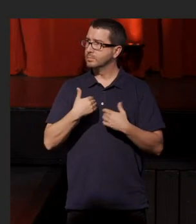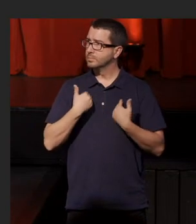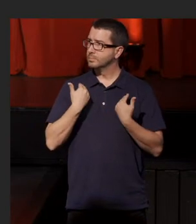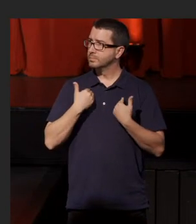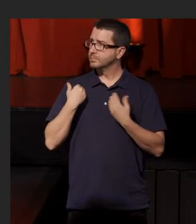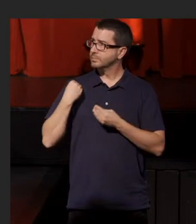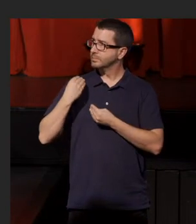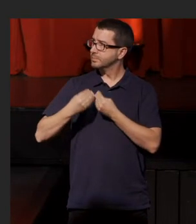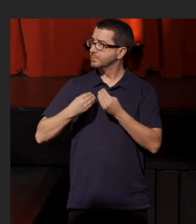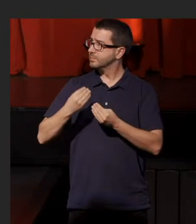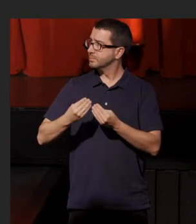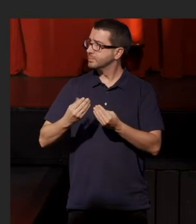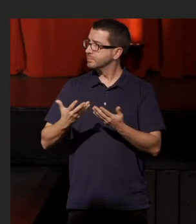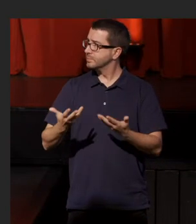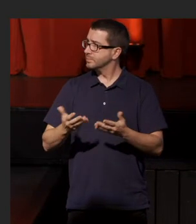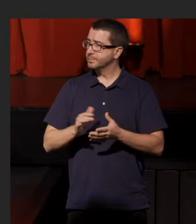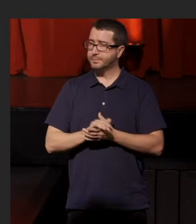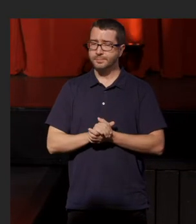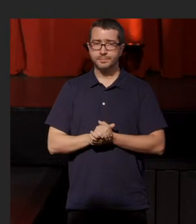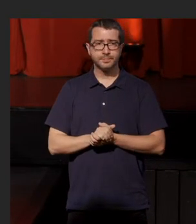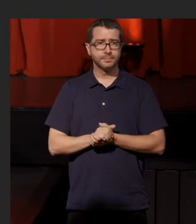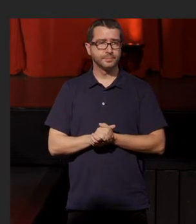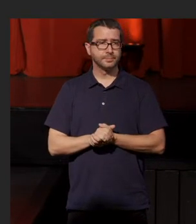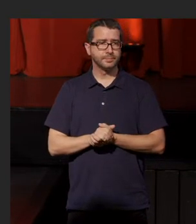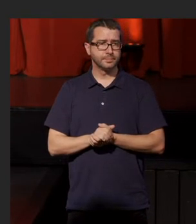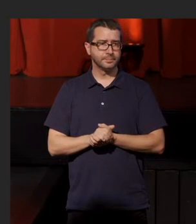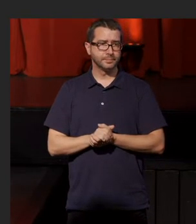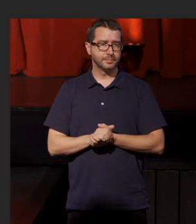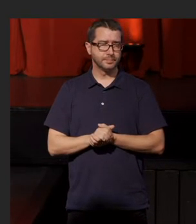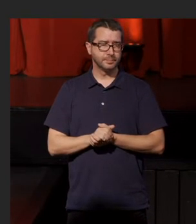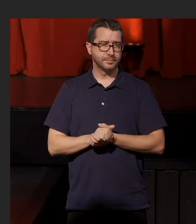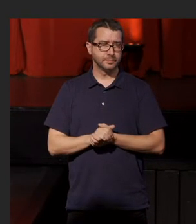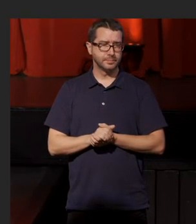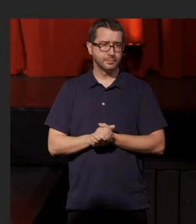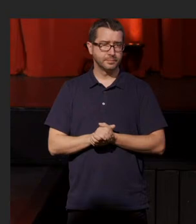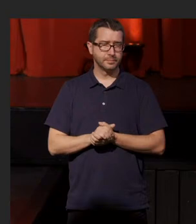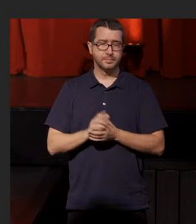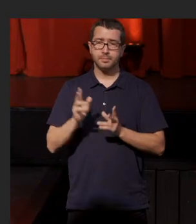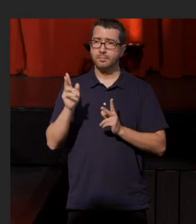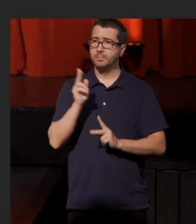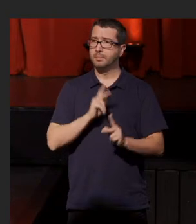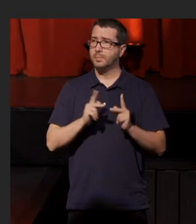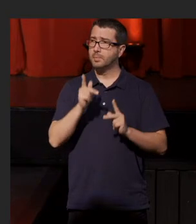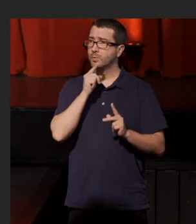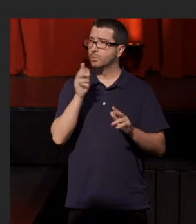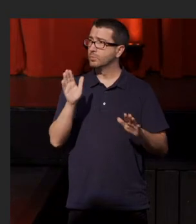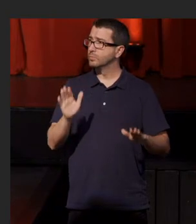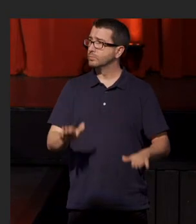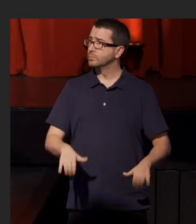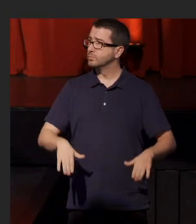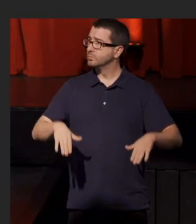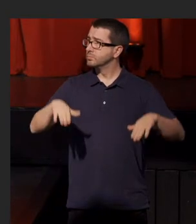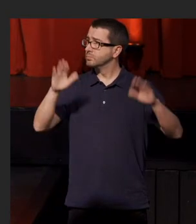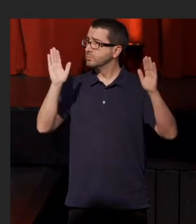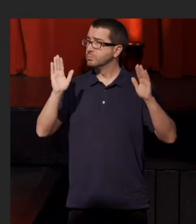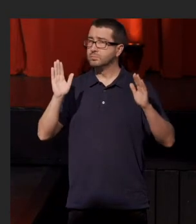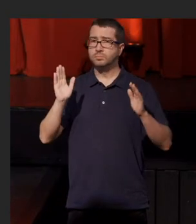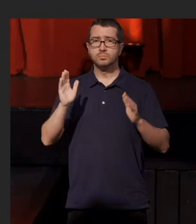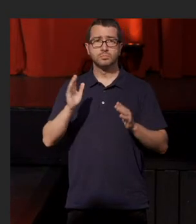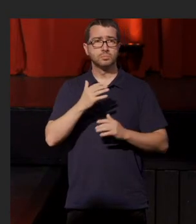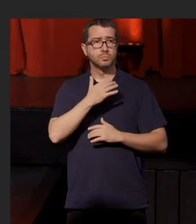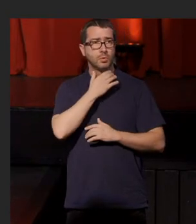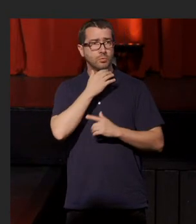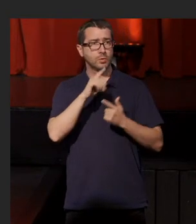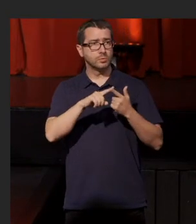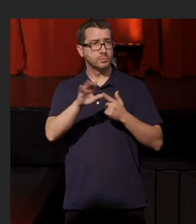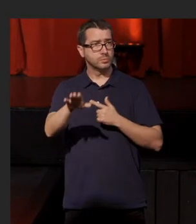future generations, and it's that the folks who have grown up with all of these threats to their information